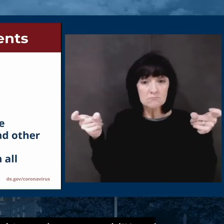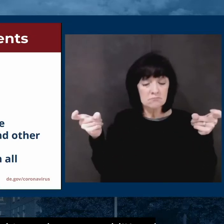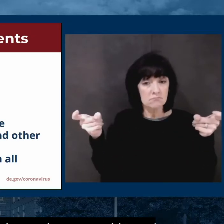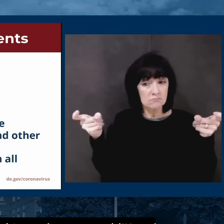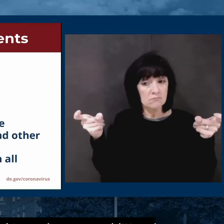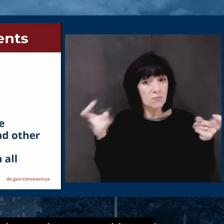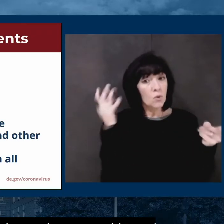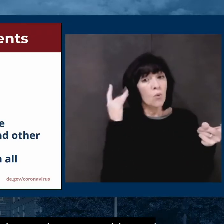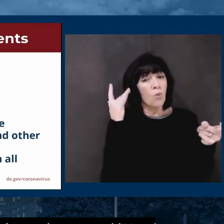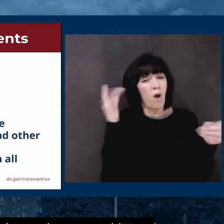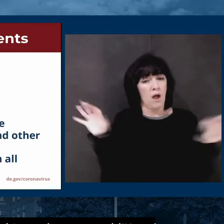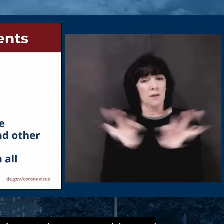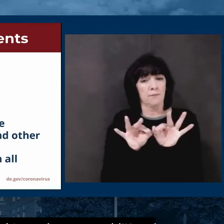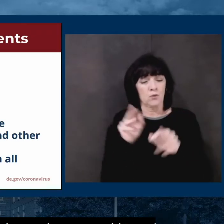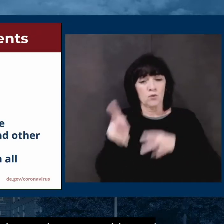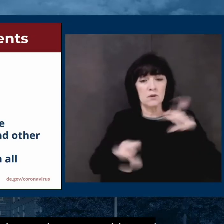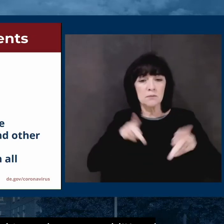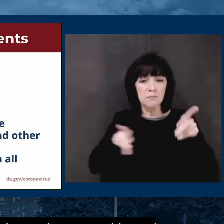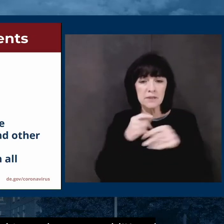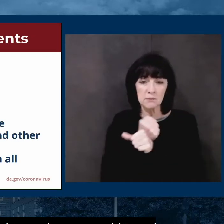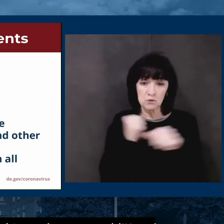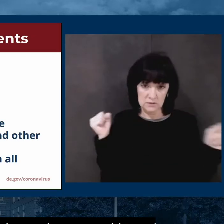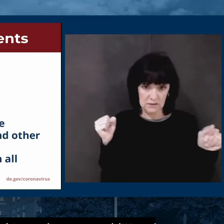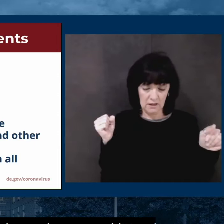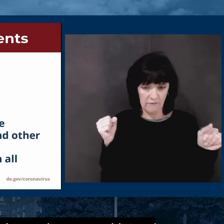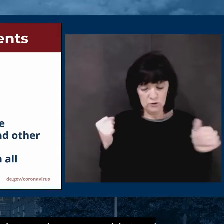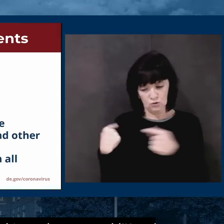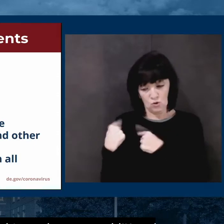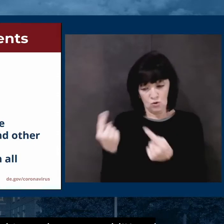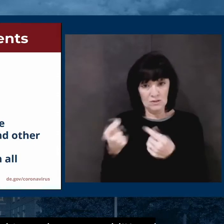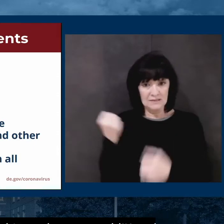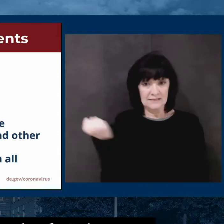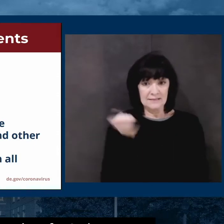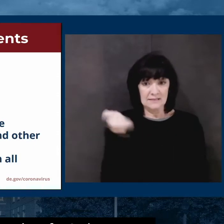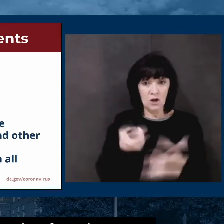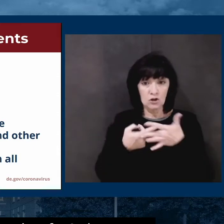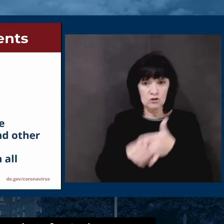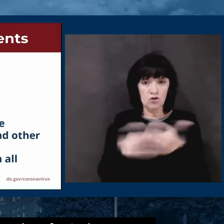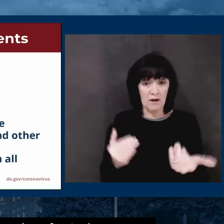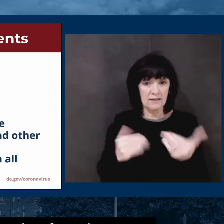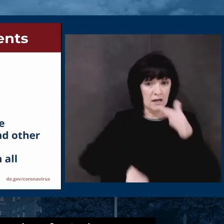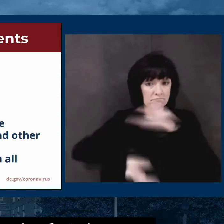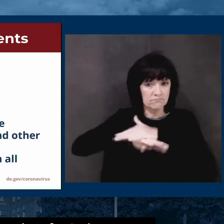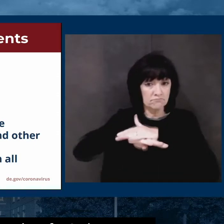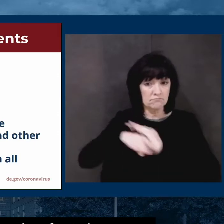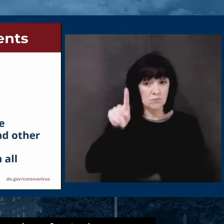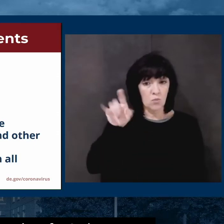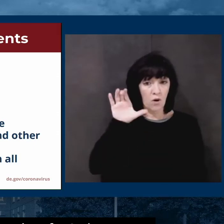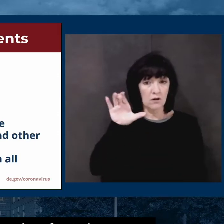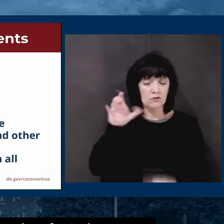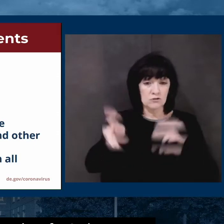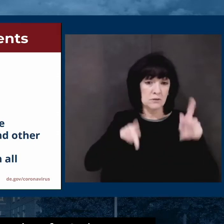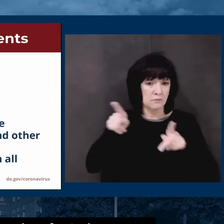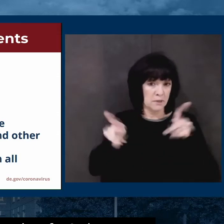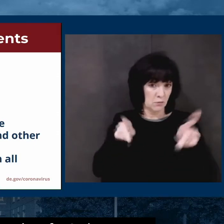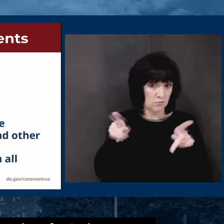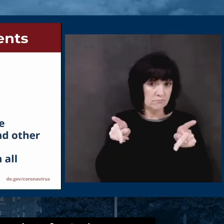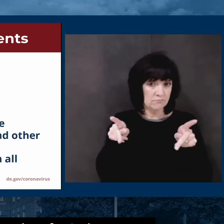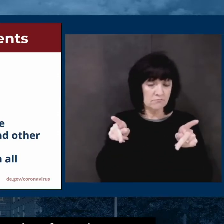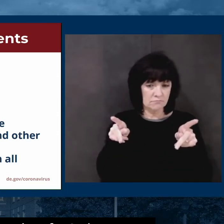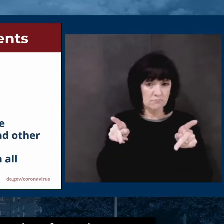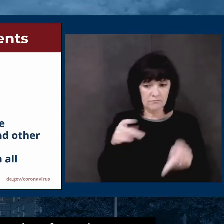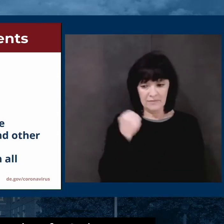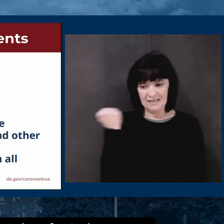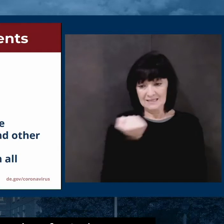so as of Saturday, all of our mall food courts are limited to a cap of 100. And that's, from Saturday